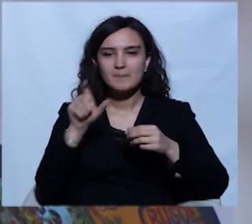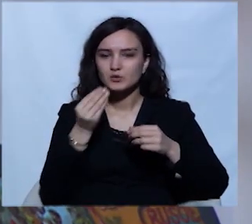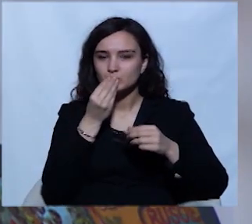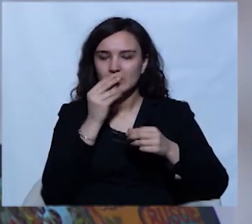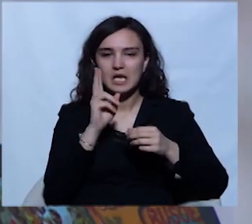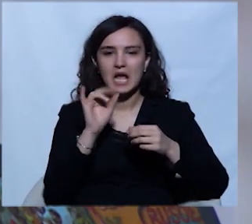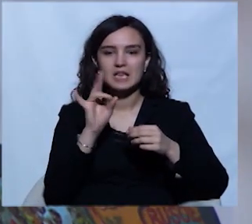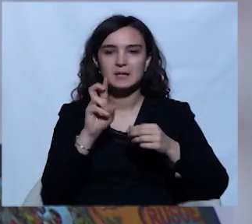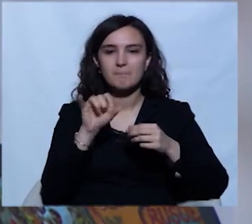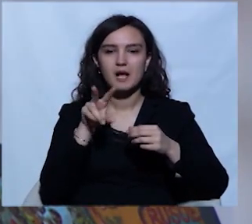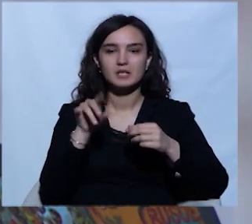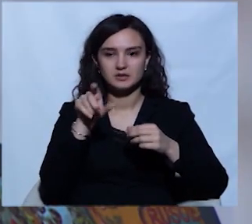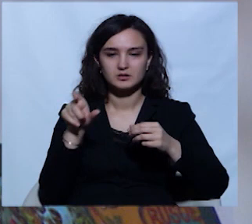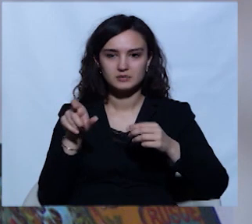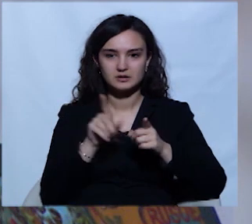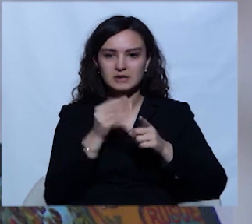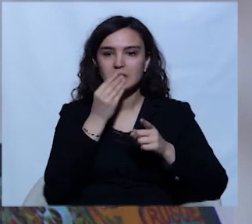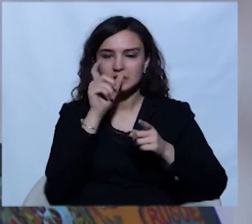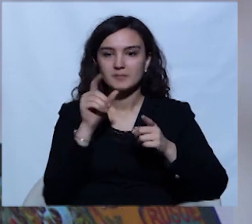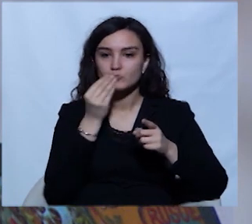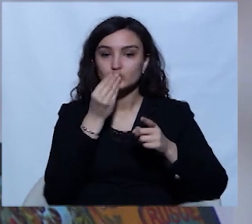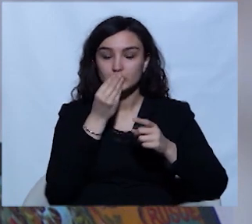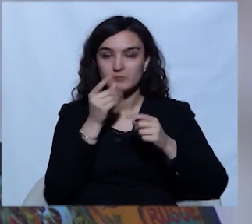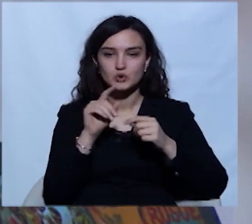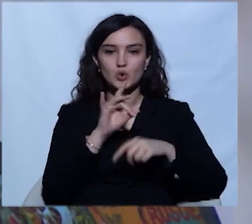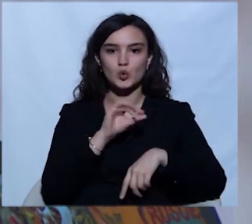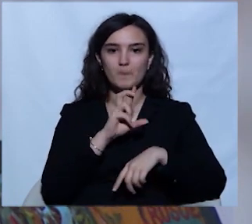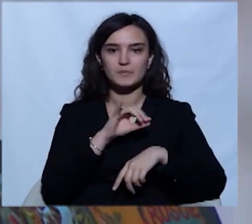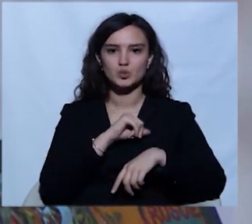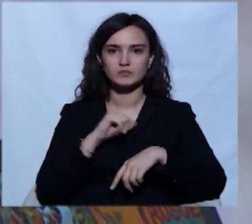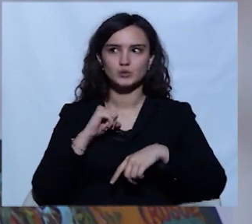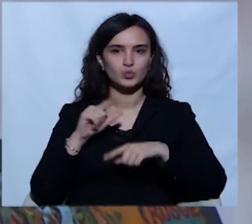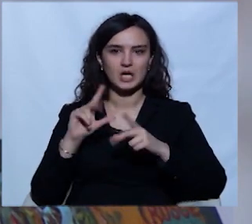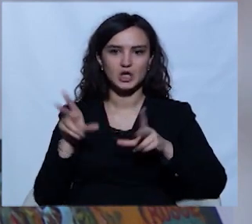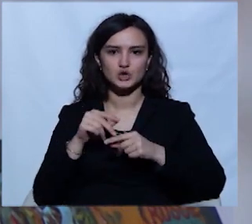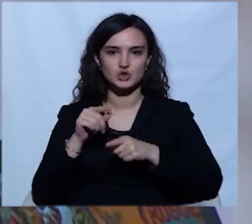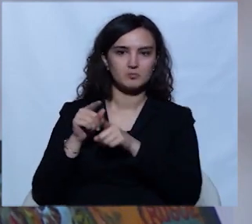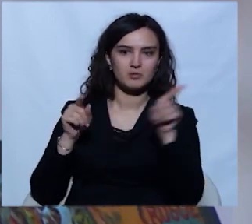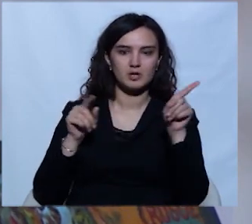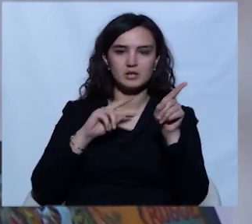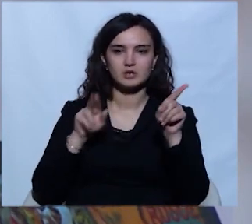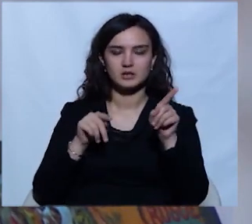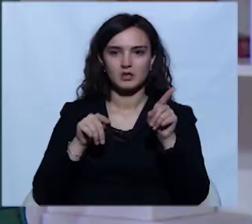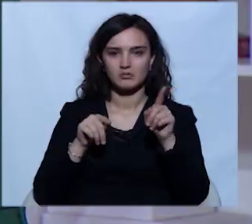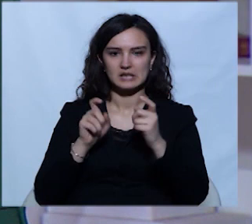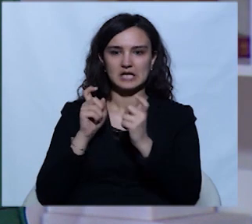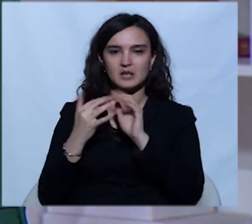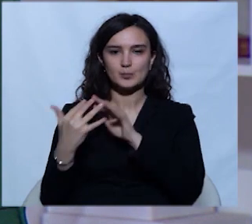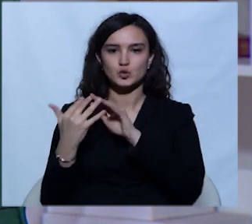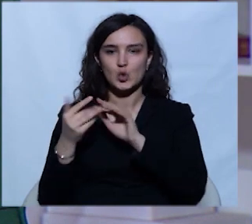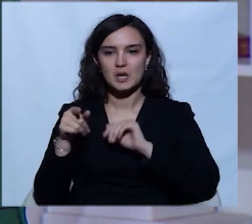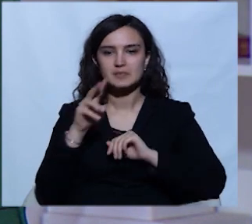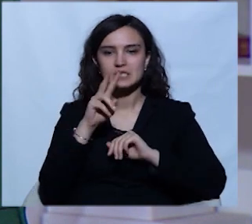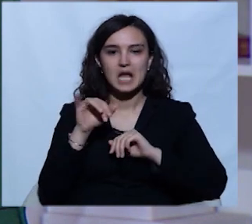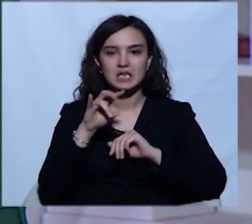are just about to eat a man until Robinson rescues that man and fights away the cannibals. He and